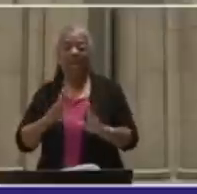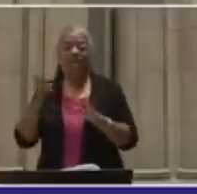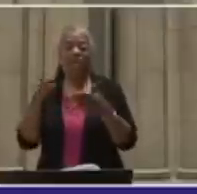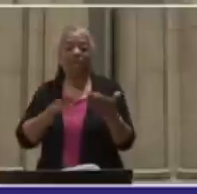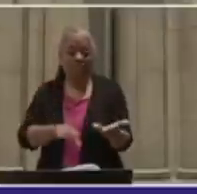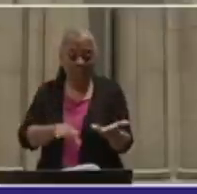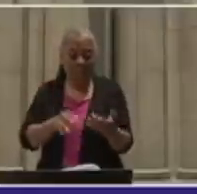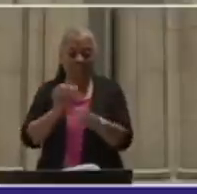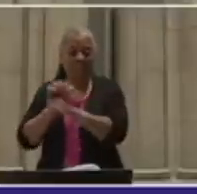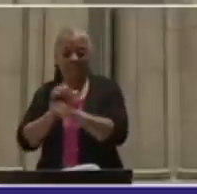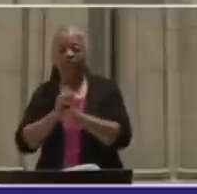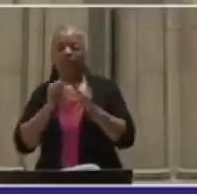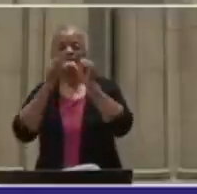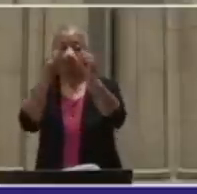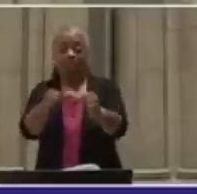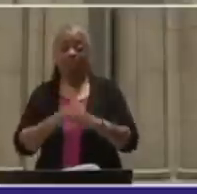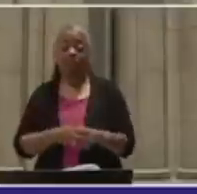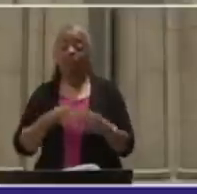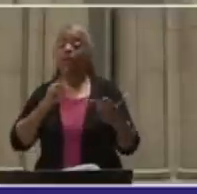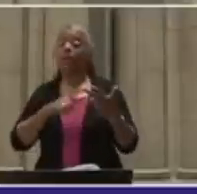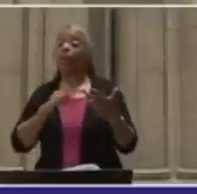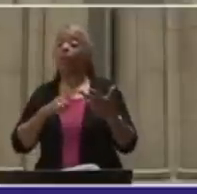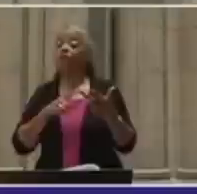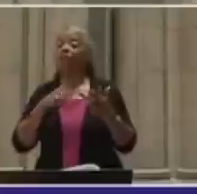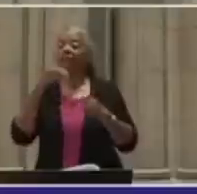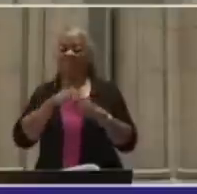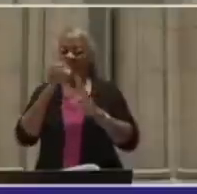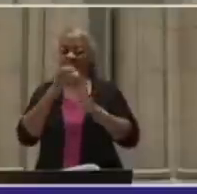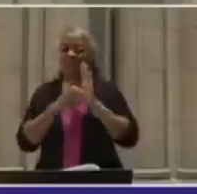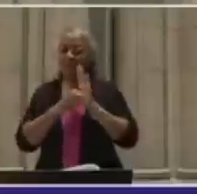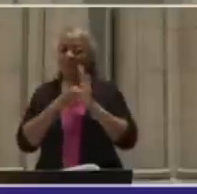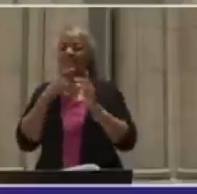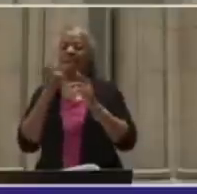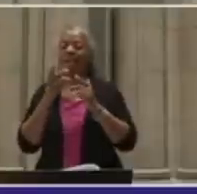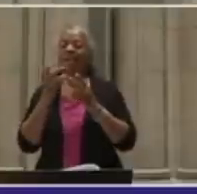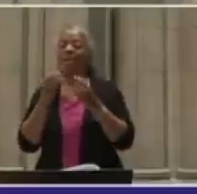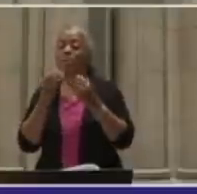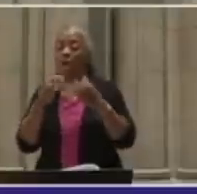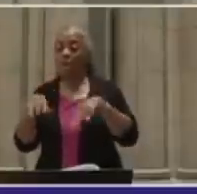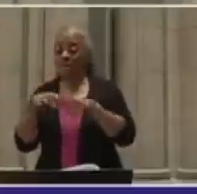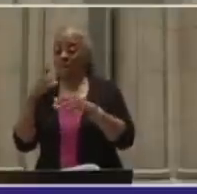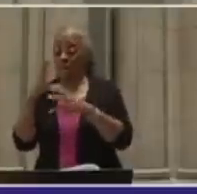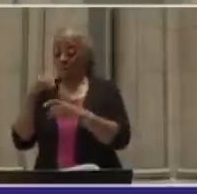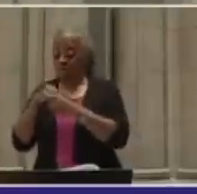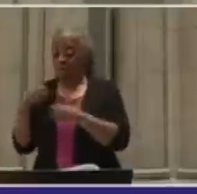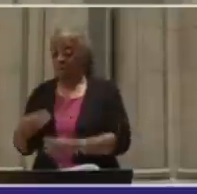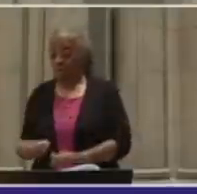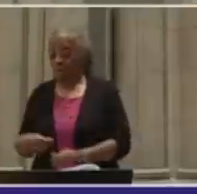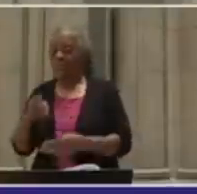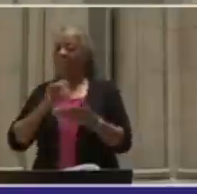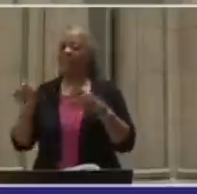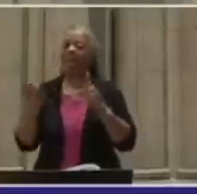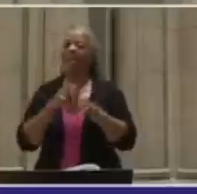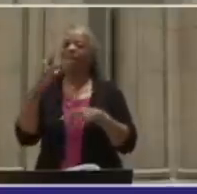Third, they insisted in the Constitution that property in human flesh be counted as 3/5 of a person for